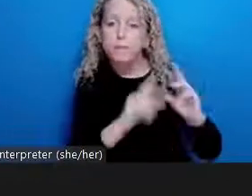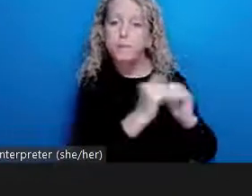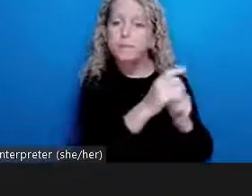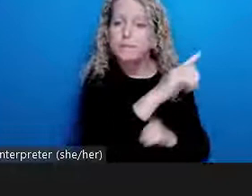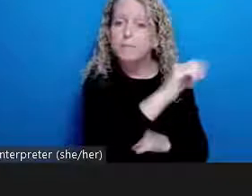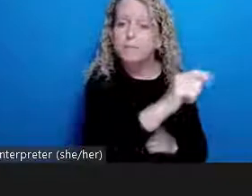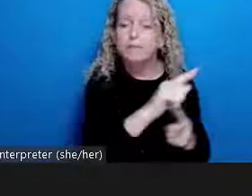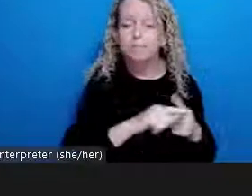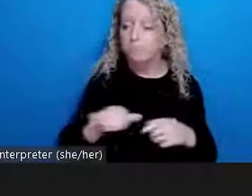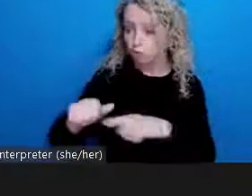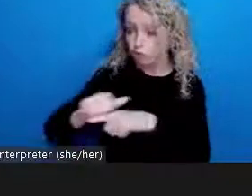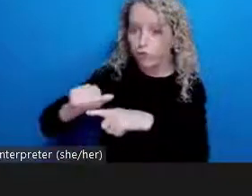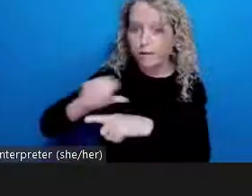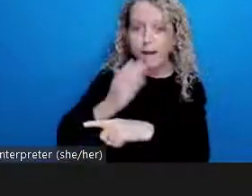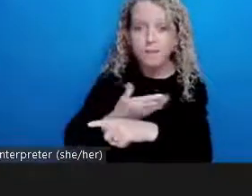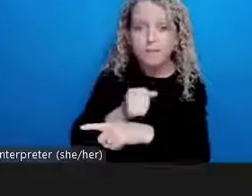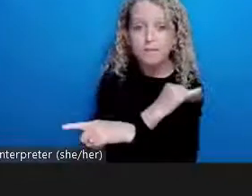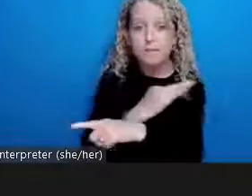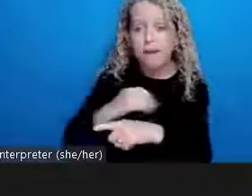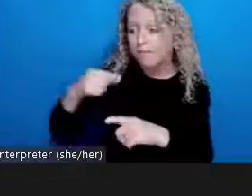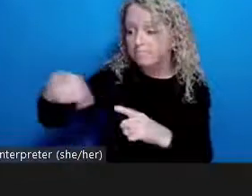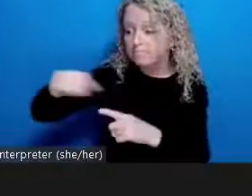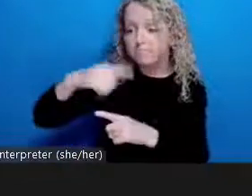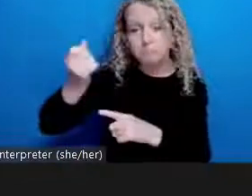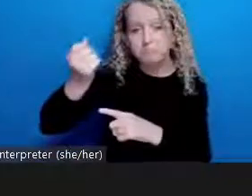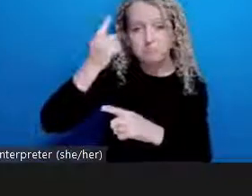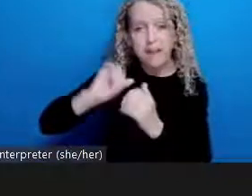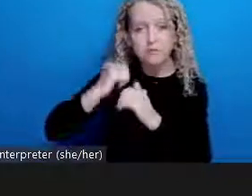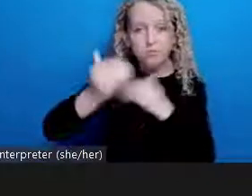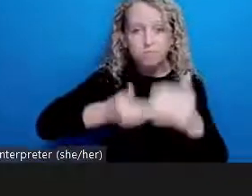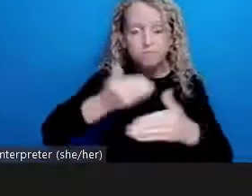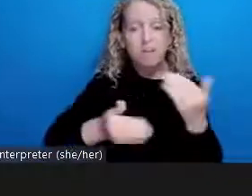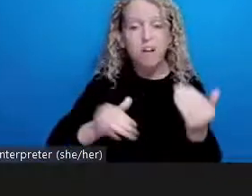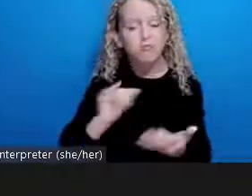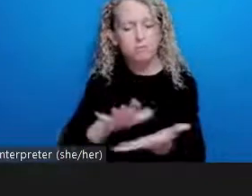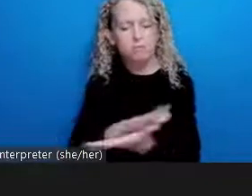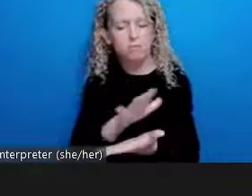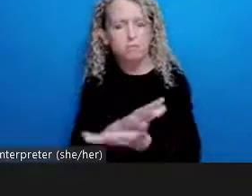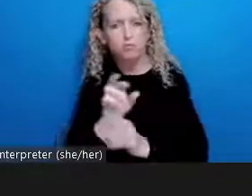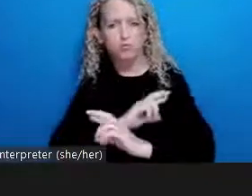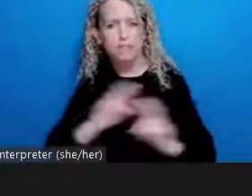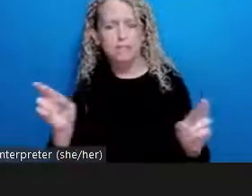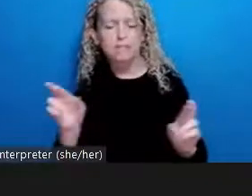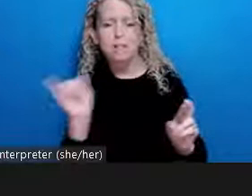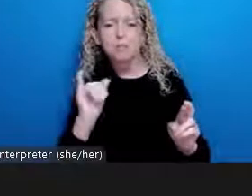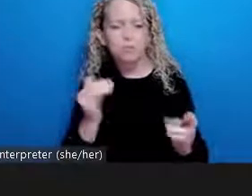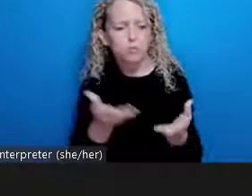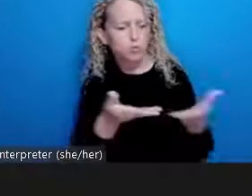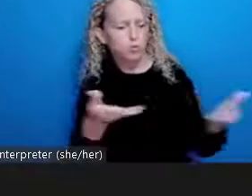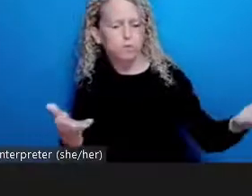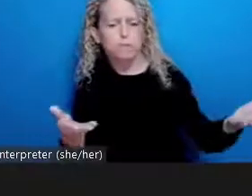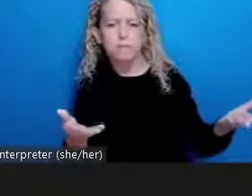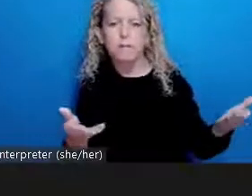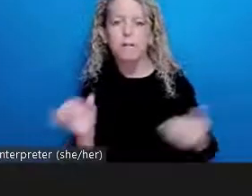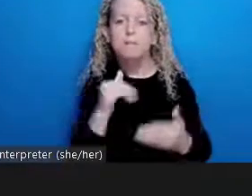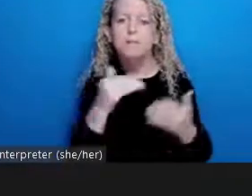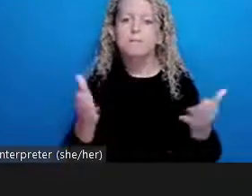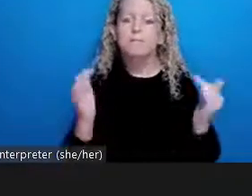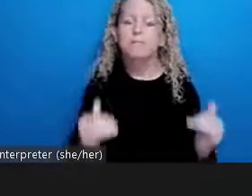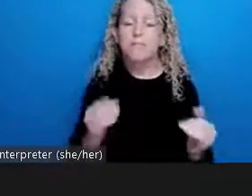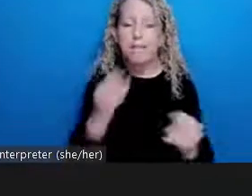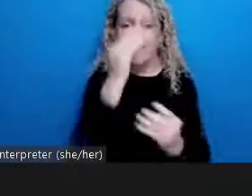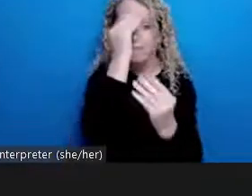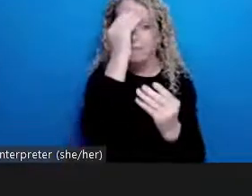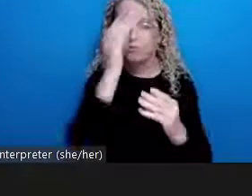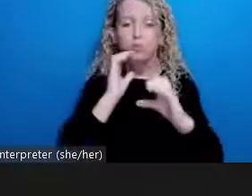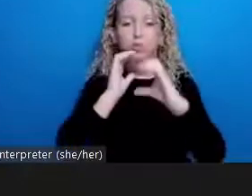staff, make documents available, the placement of goods. Then we have information and communications. Well, this is going to